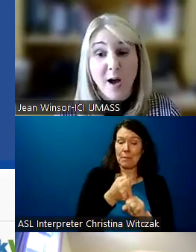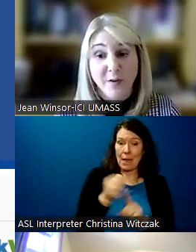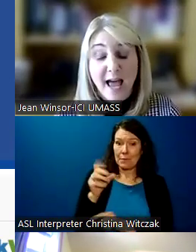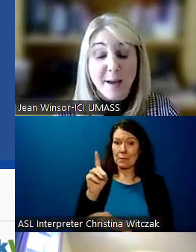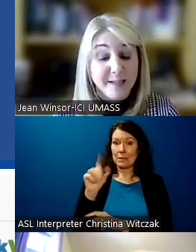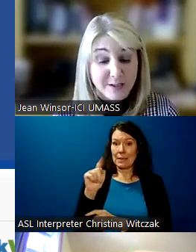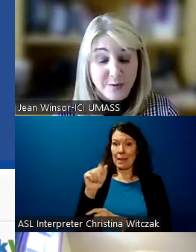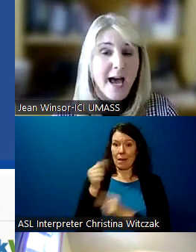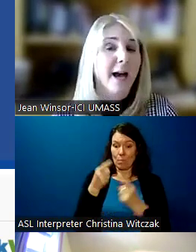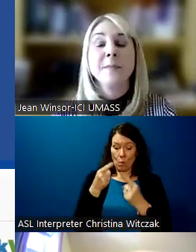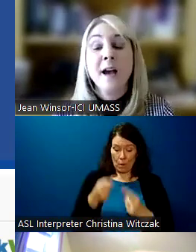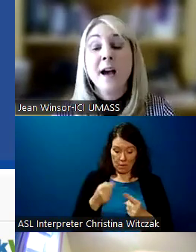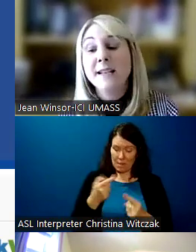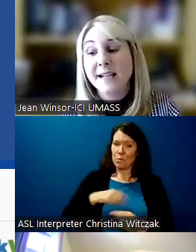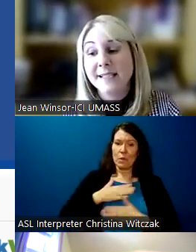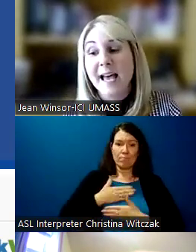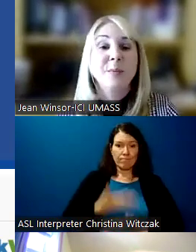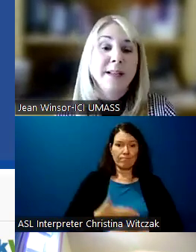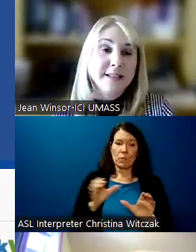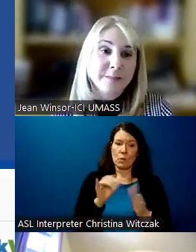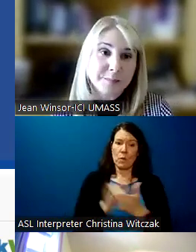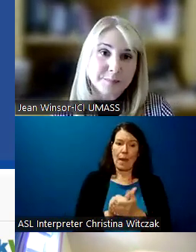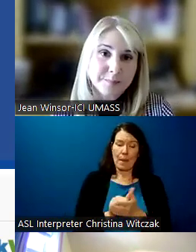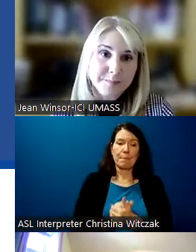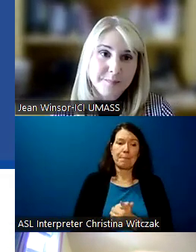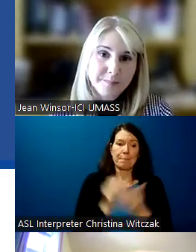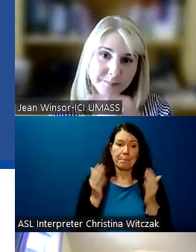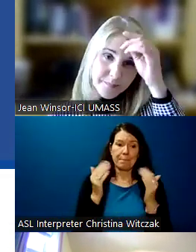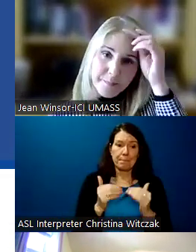really happy to do that. Next slide, please.